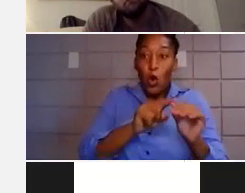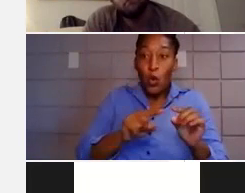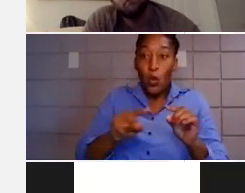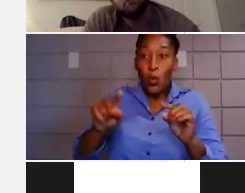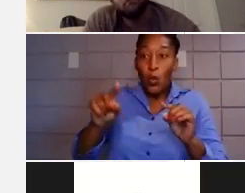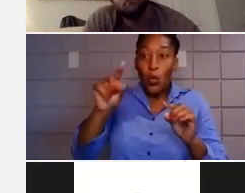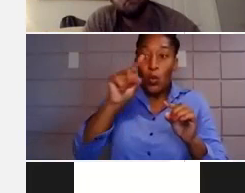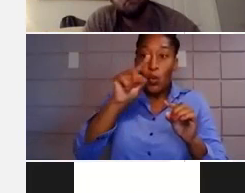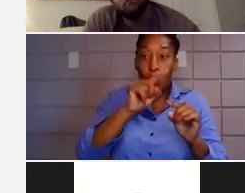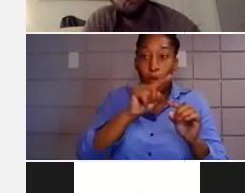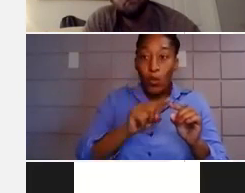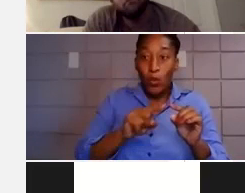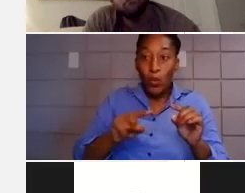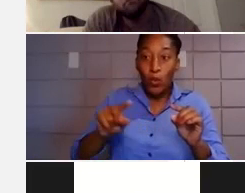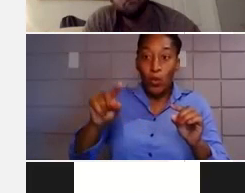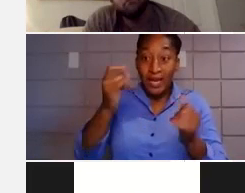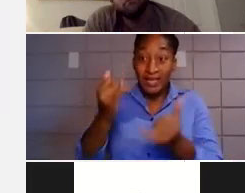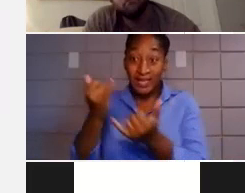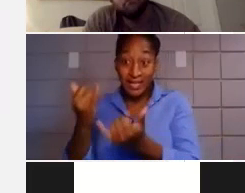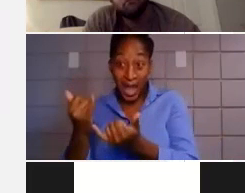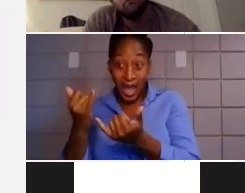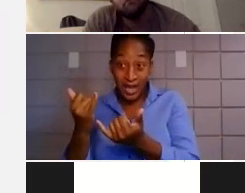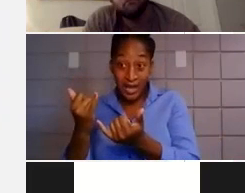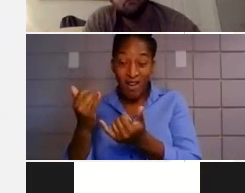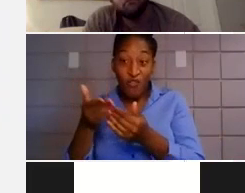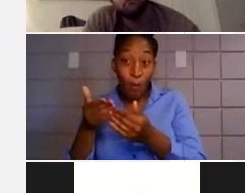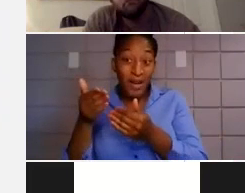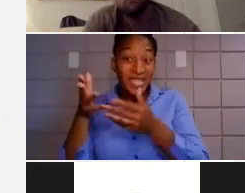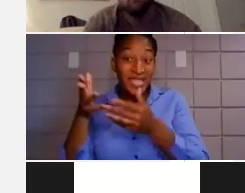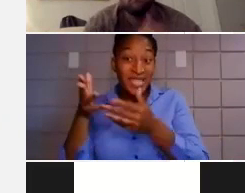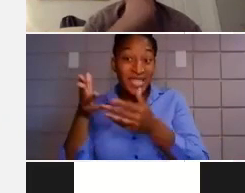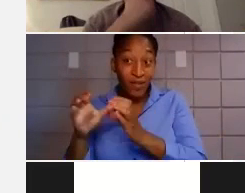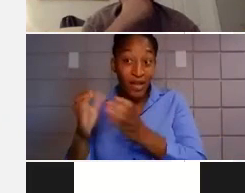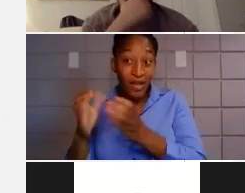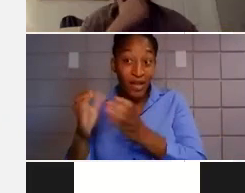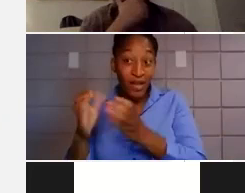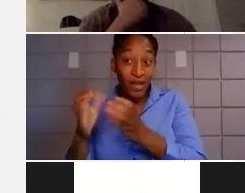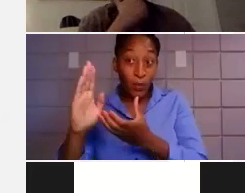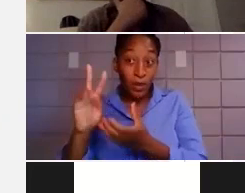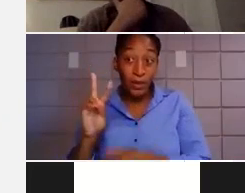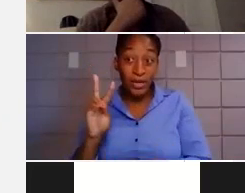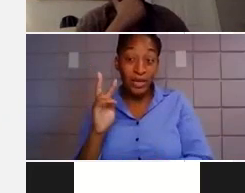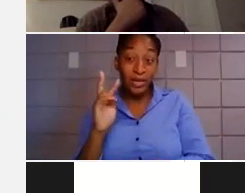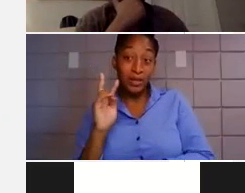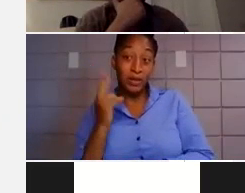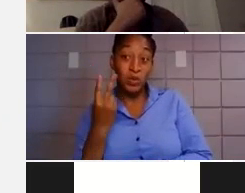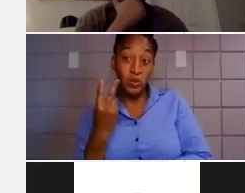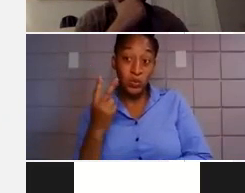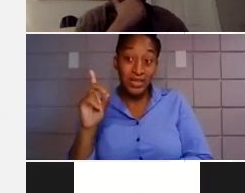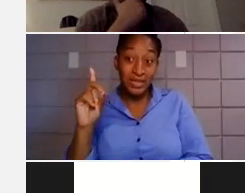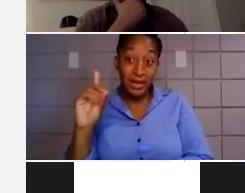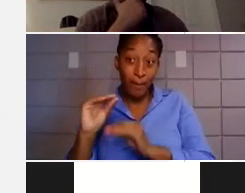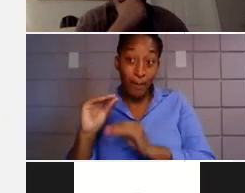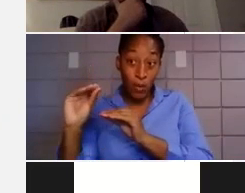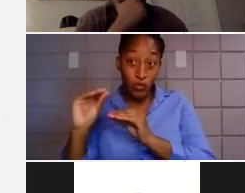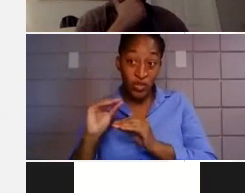circle. Today, for the rest of the time, we'll look at two-dimensional motion for an object that moves in a